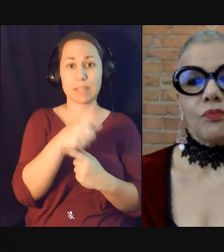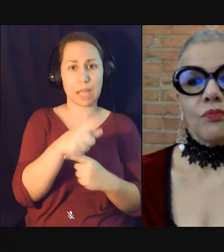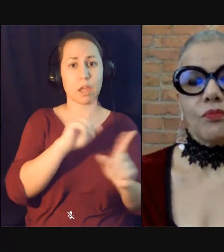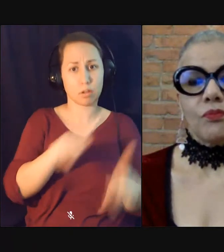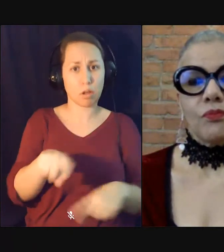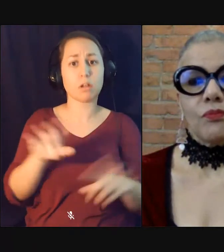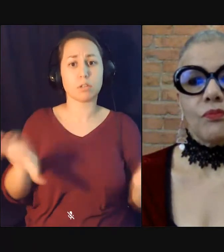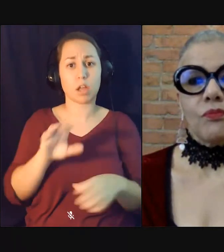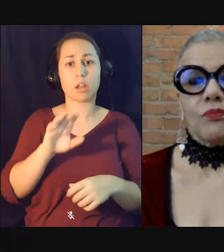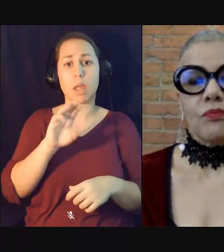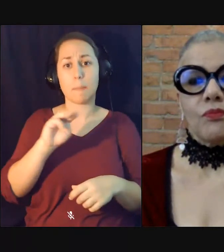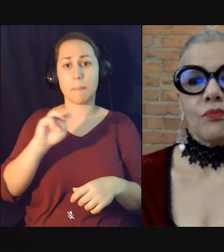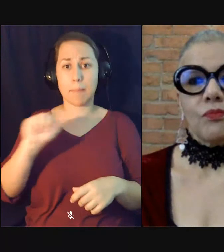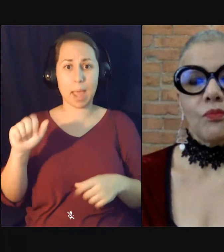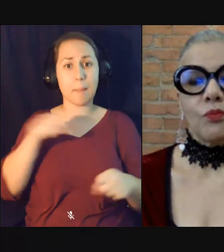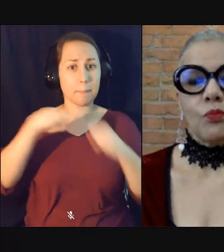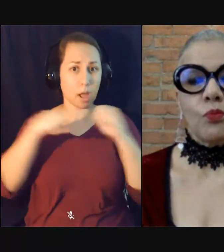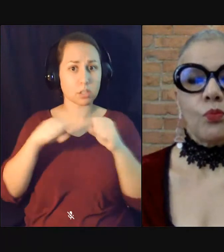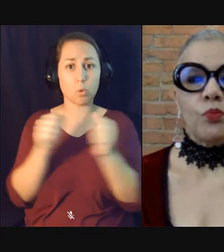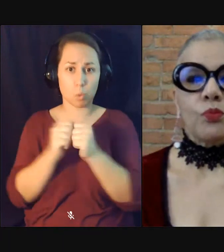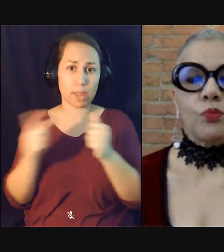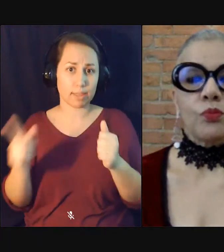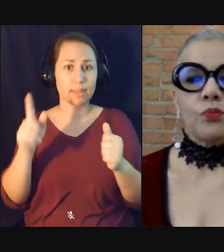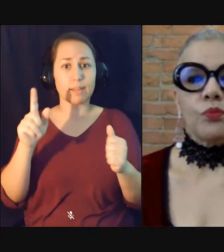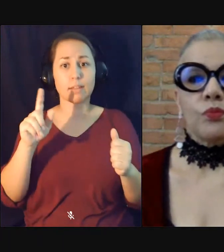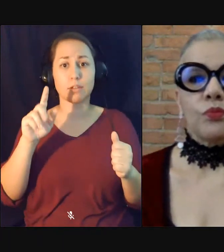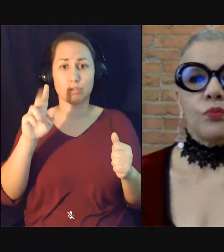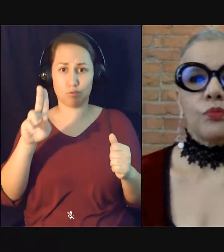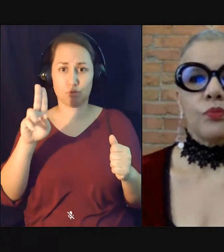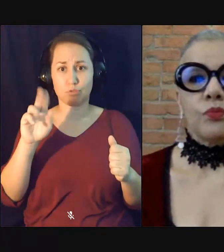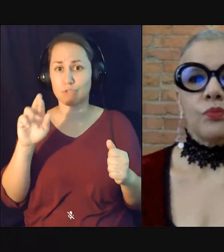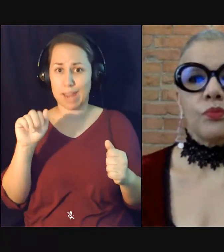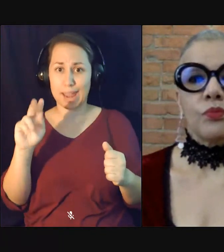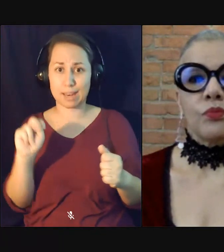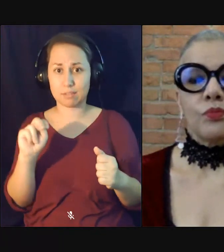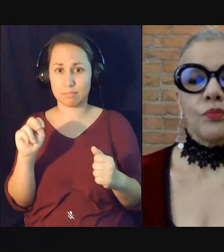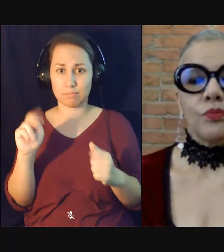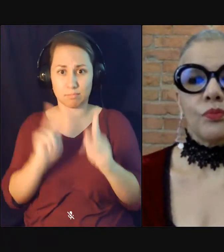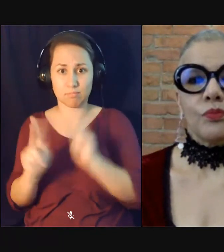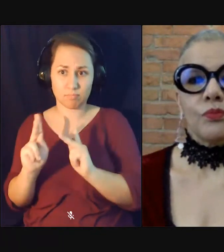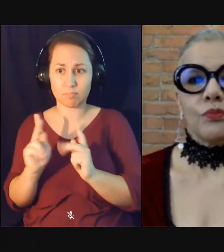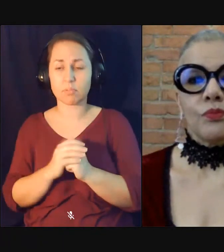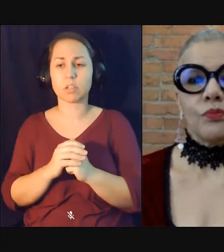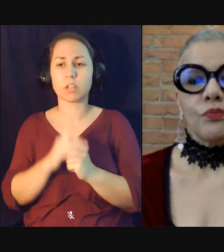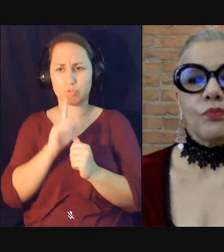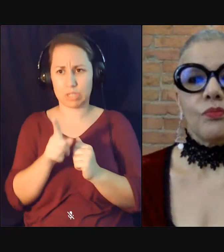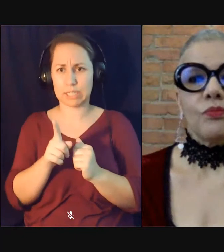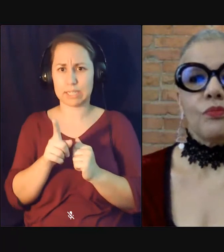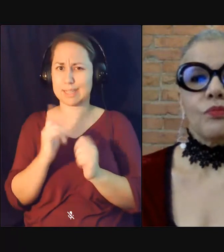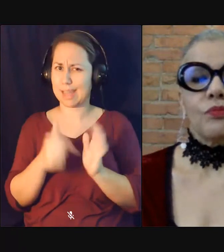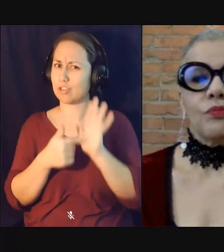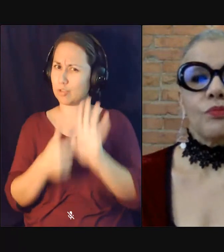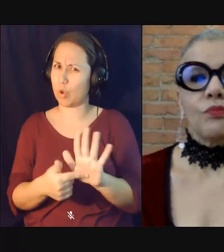in Kiev with like Ukrainians. It is fascinating, and to me, it underscores the ways in which this is a global